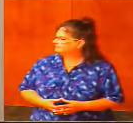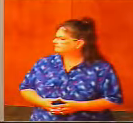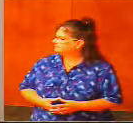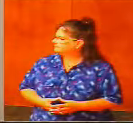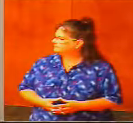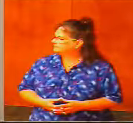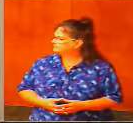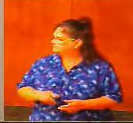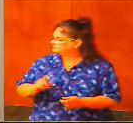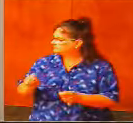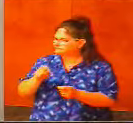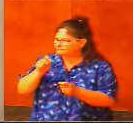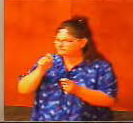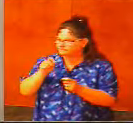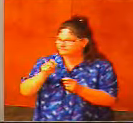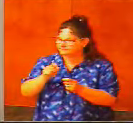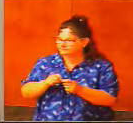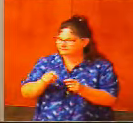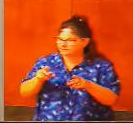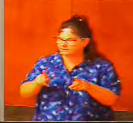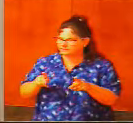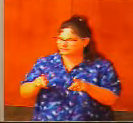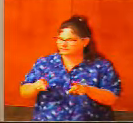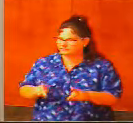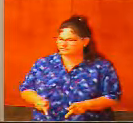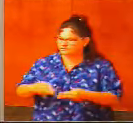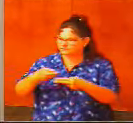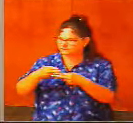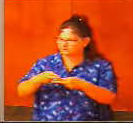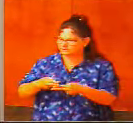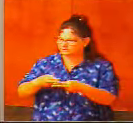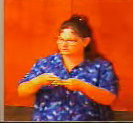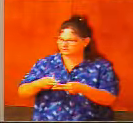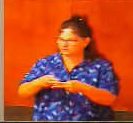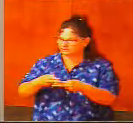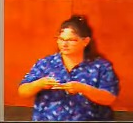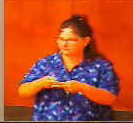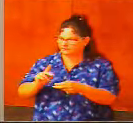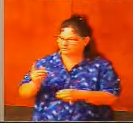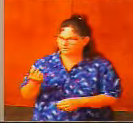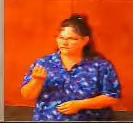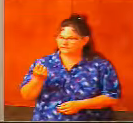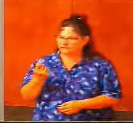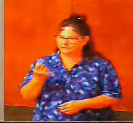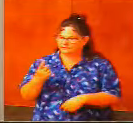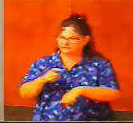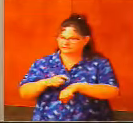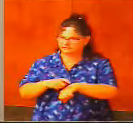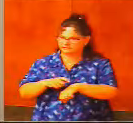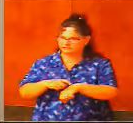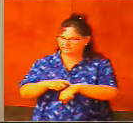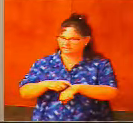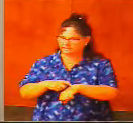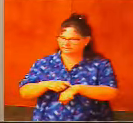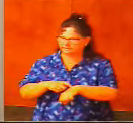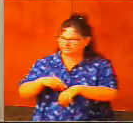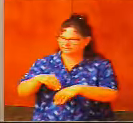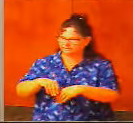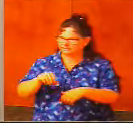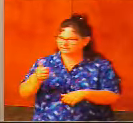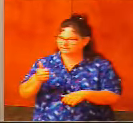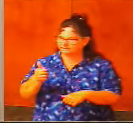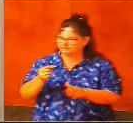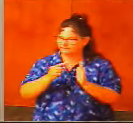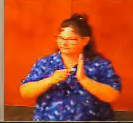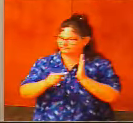This particular individual is named only 11 times in 10